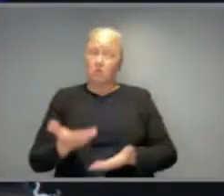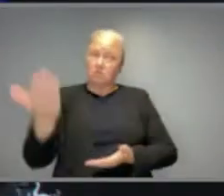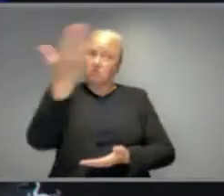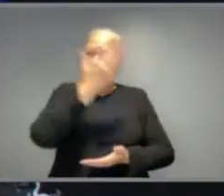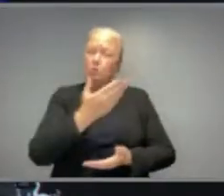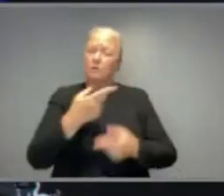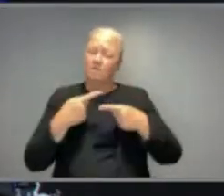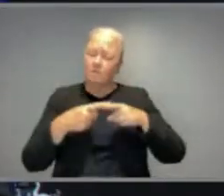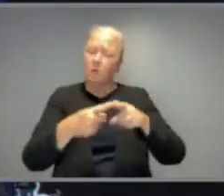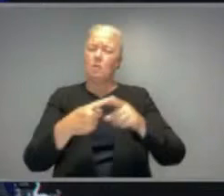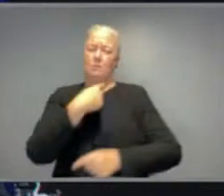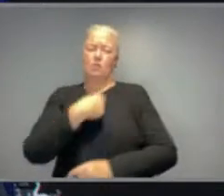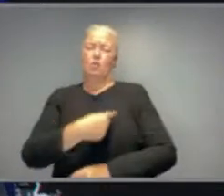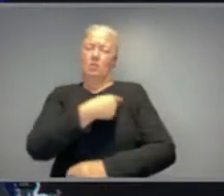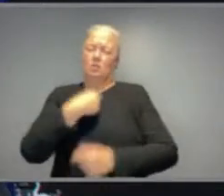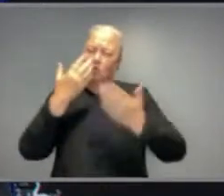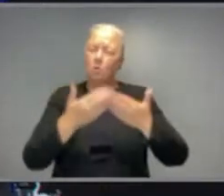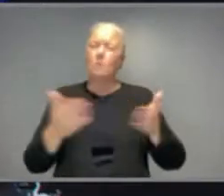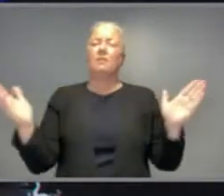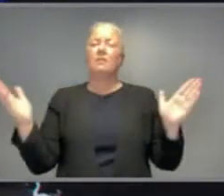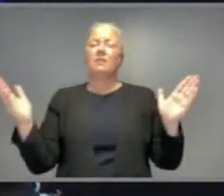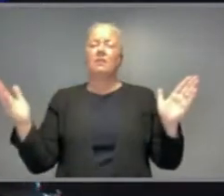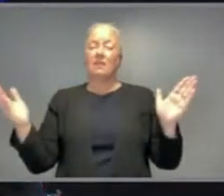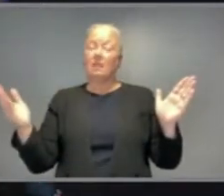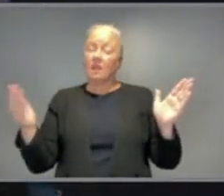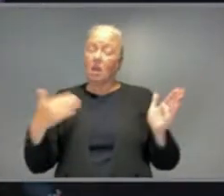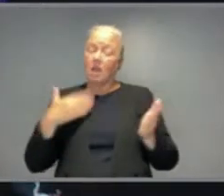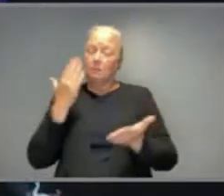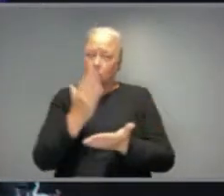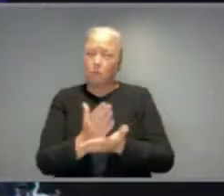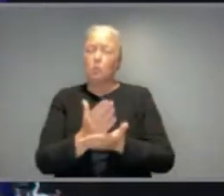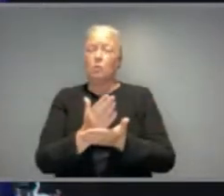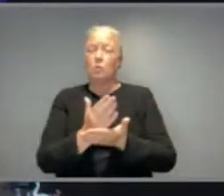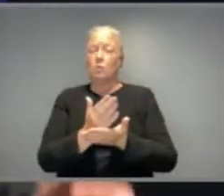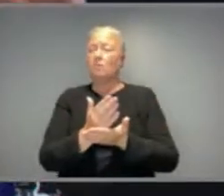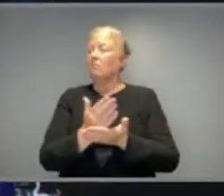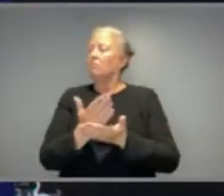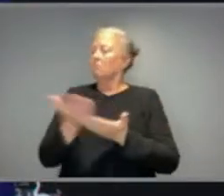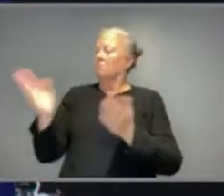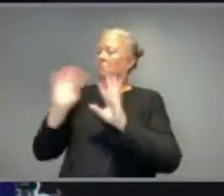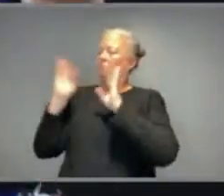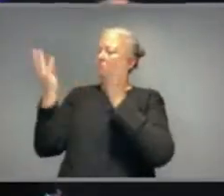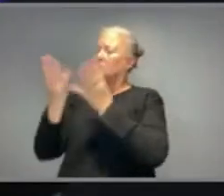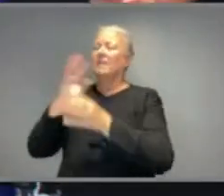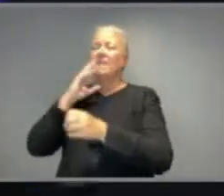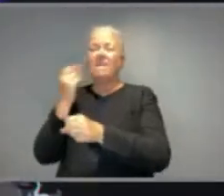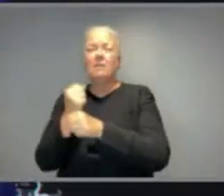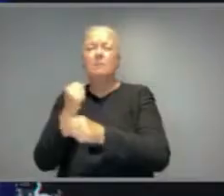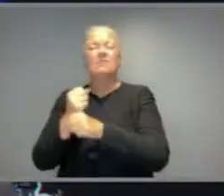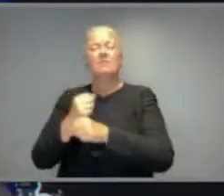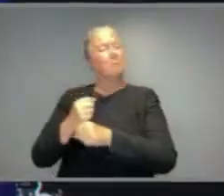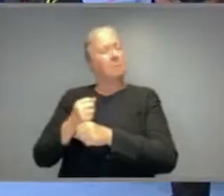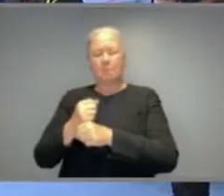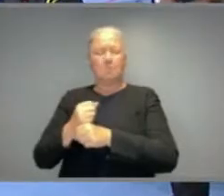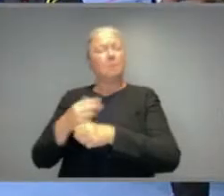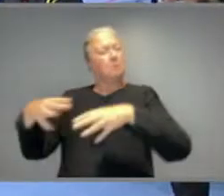doubt that is taken very seriously by my colleagues on the National Cabinet. I'm going to go from the back and forward to Kieran.